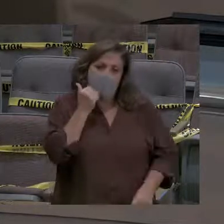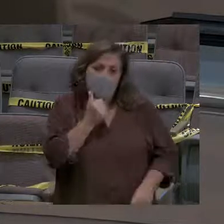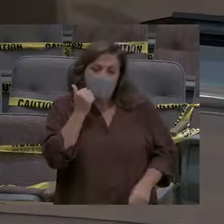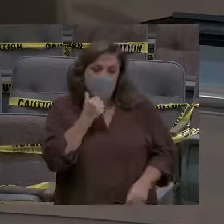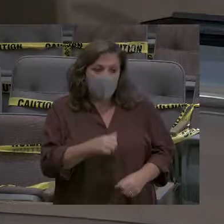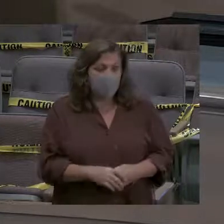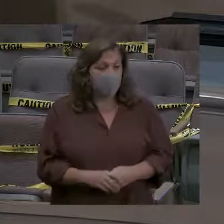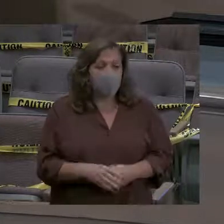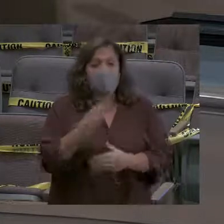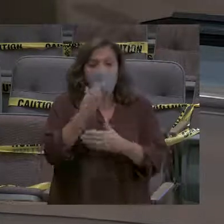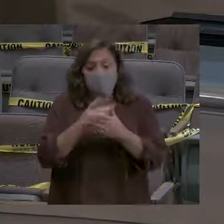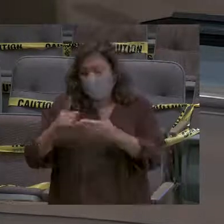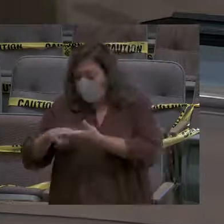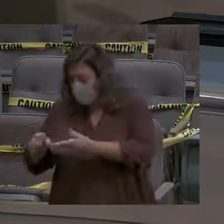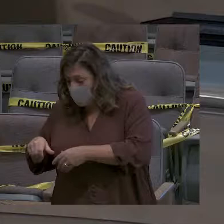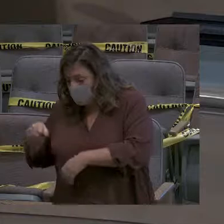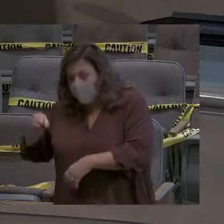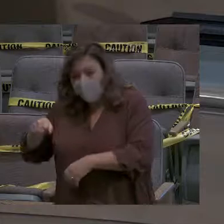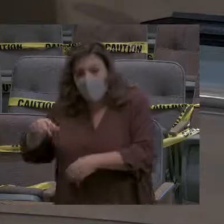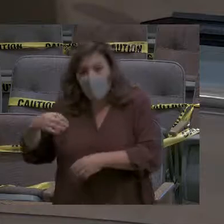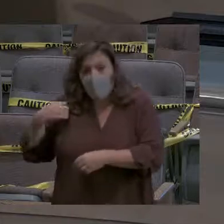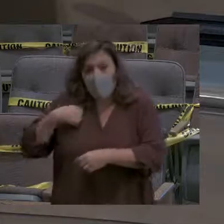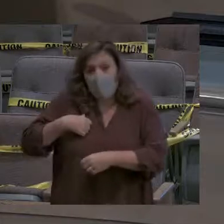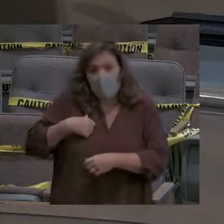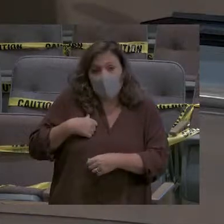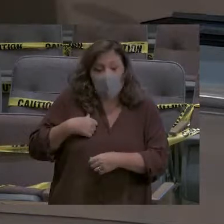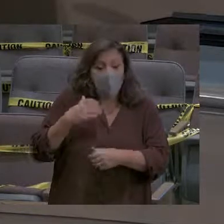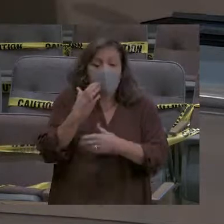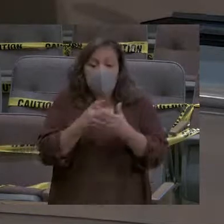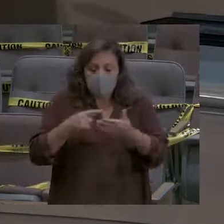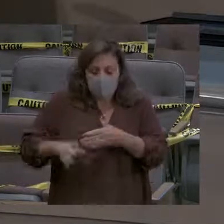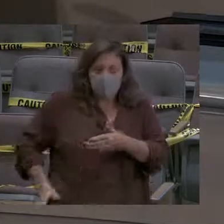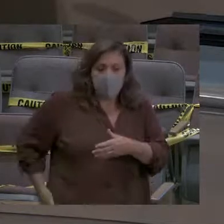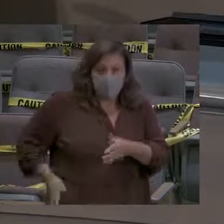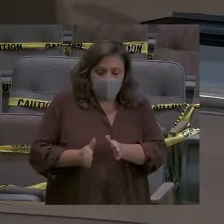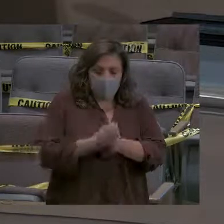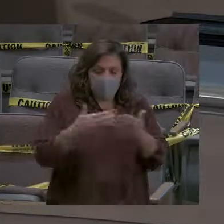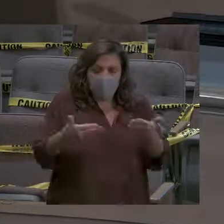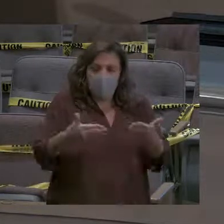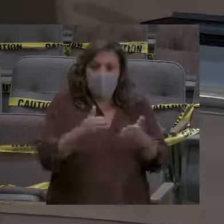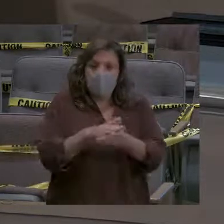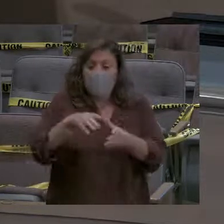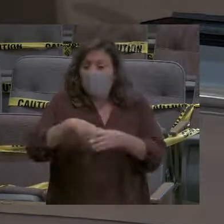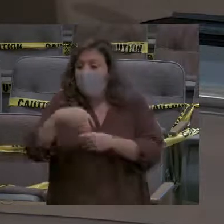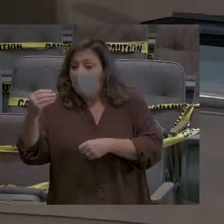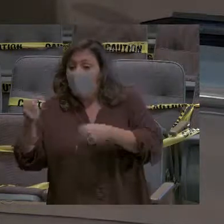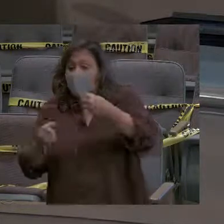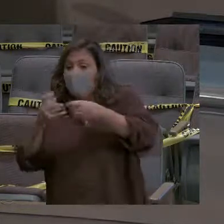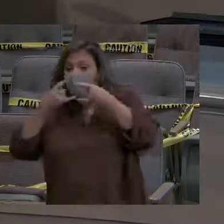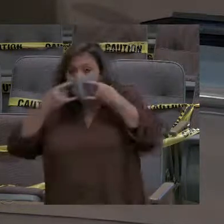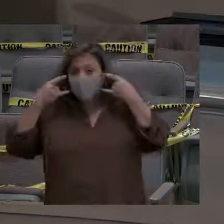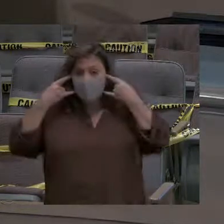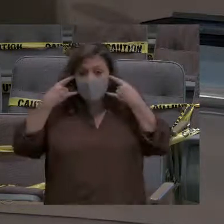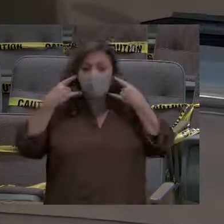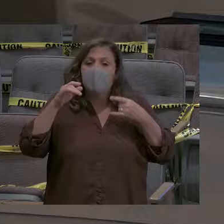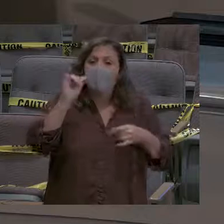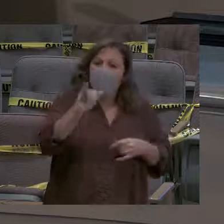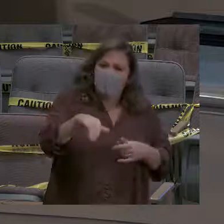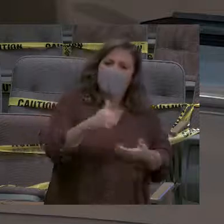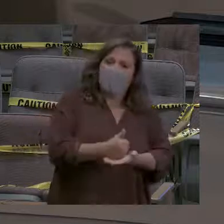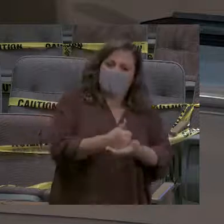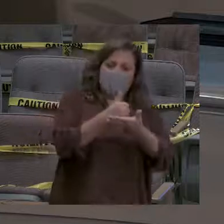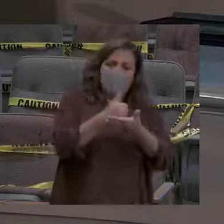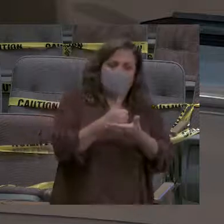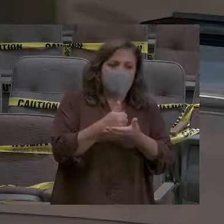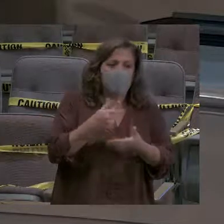some ladies check their purse or some men check for their wallet, when you get out of your car, put on your mask. That's helpful, because